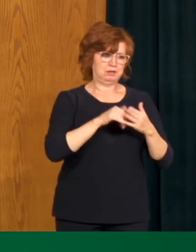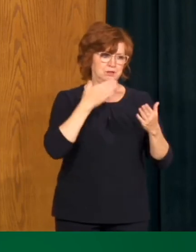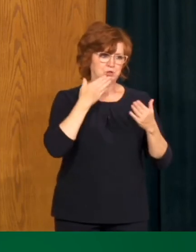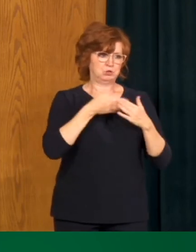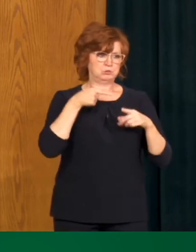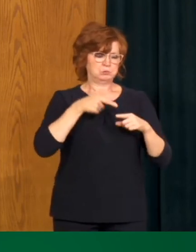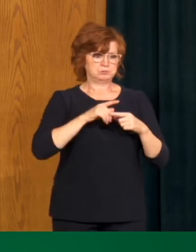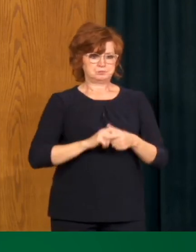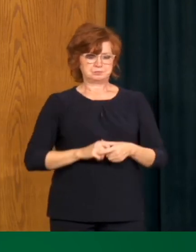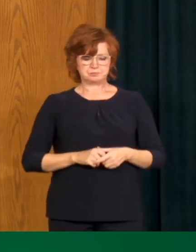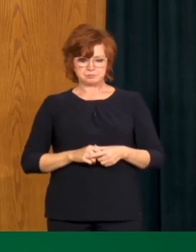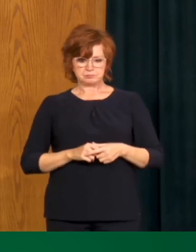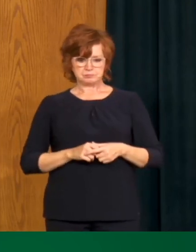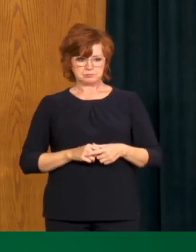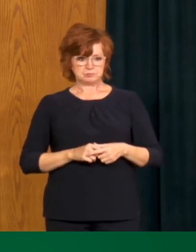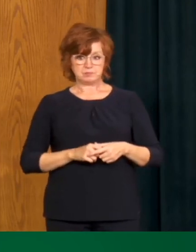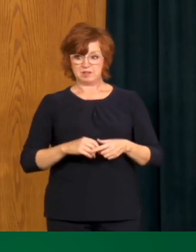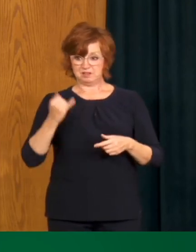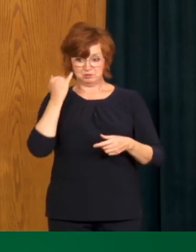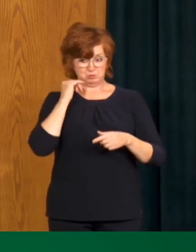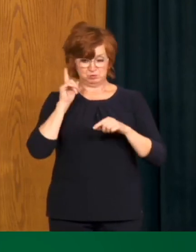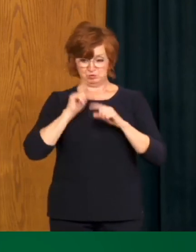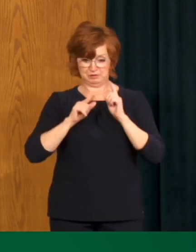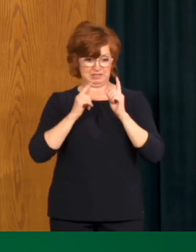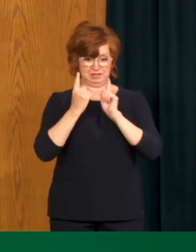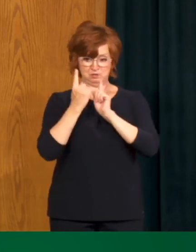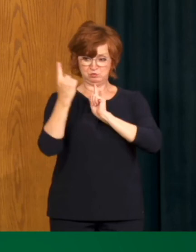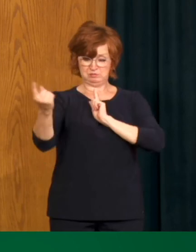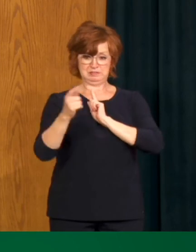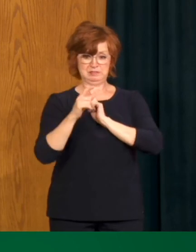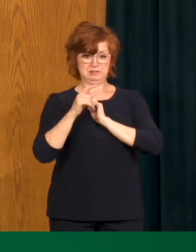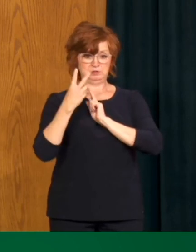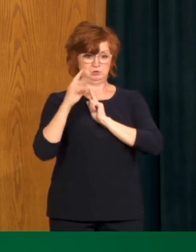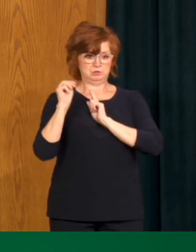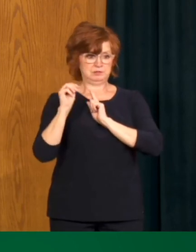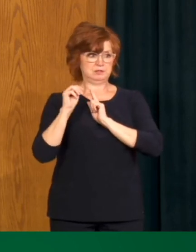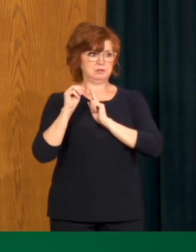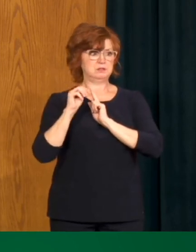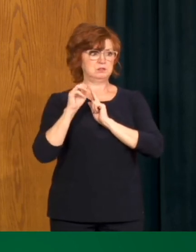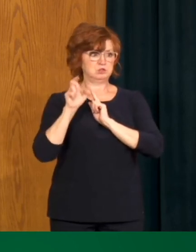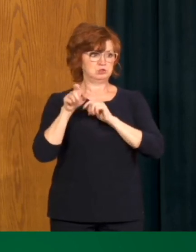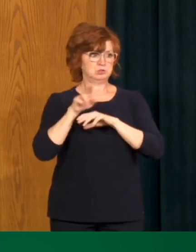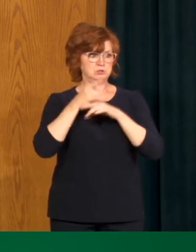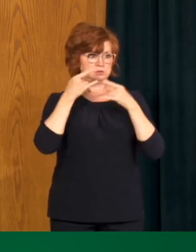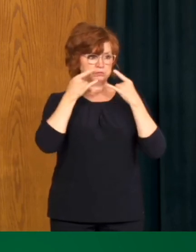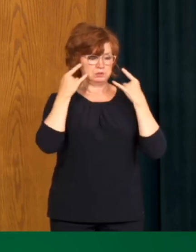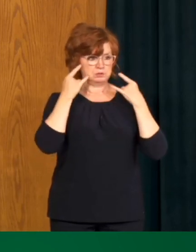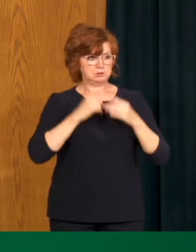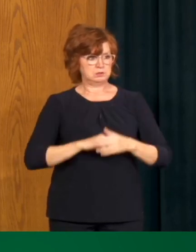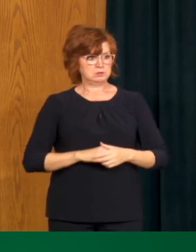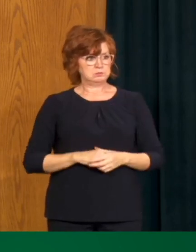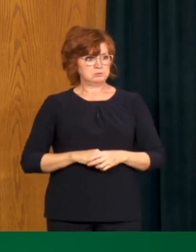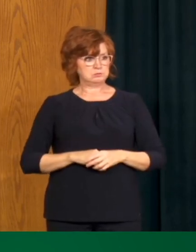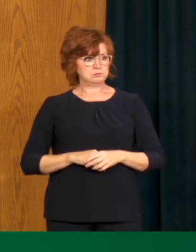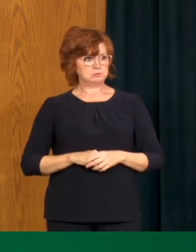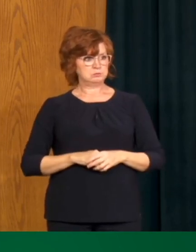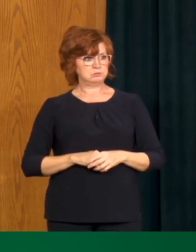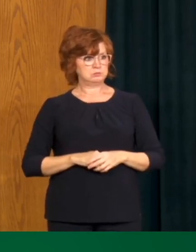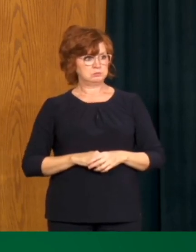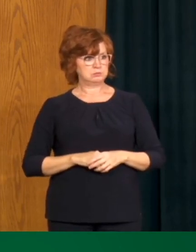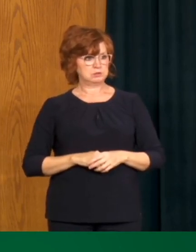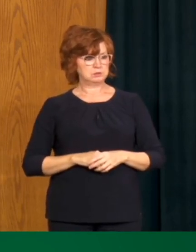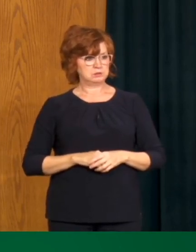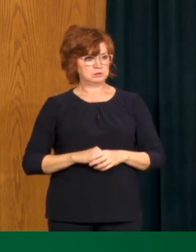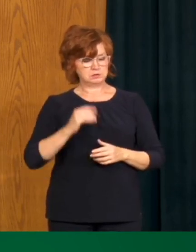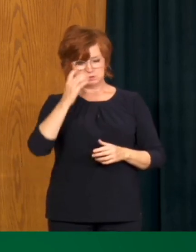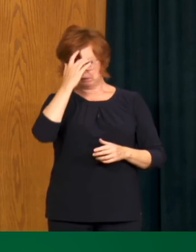sure folks know that if they can't maintain that 6 foot distance, they should be wearing a non-medical mask. Are either of you concerned that this may cause a stigma